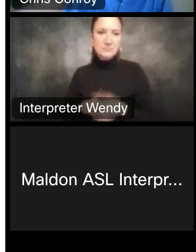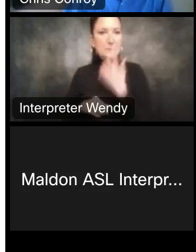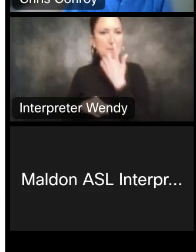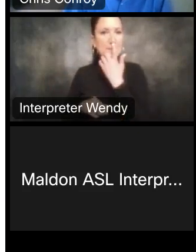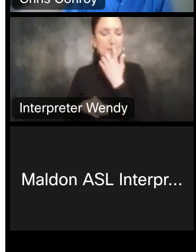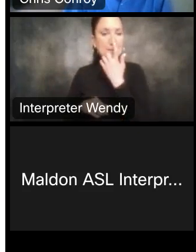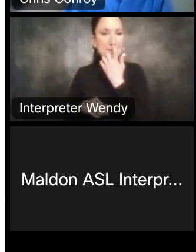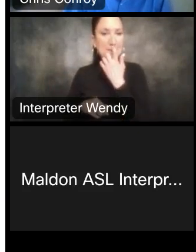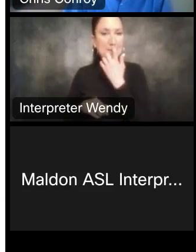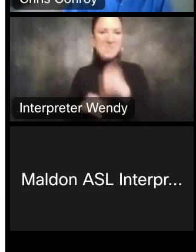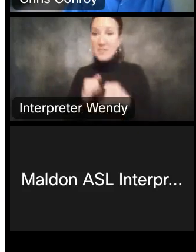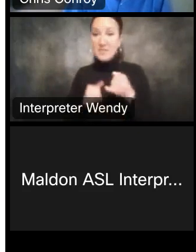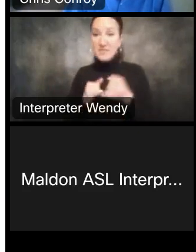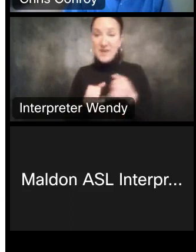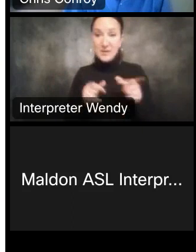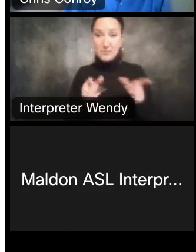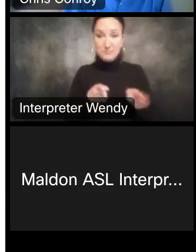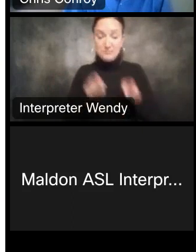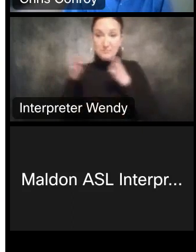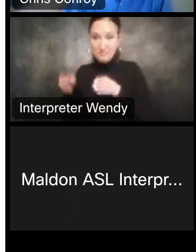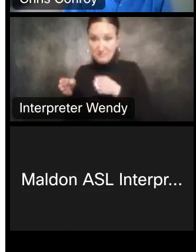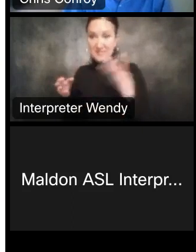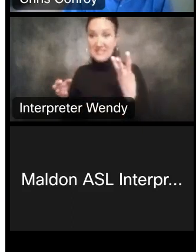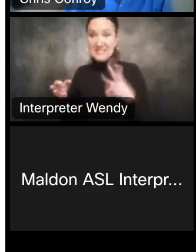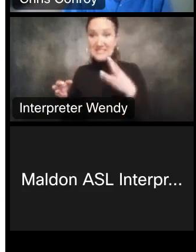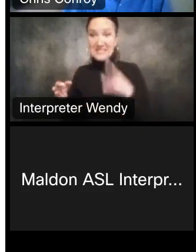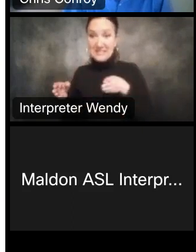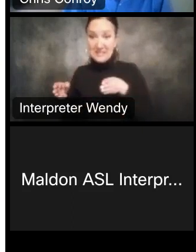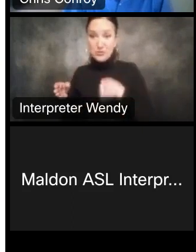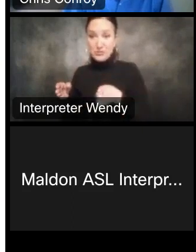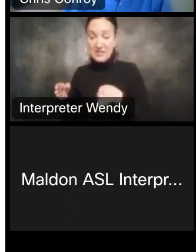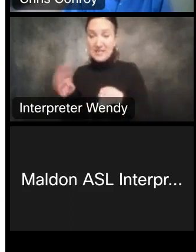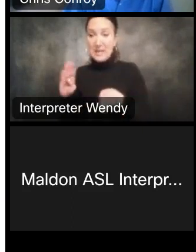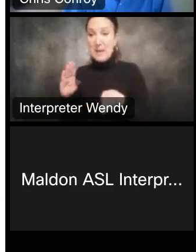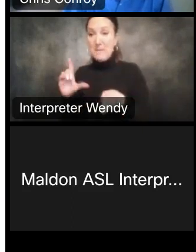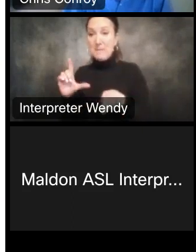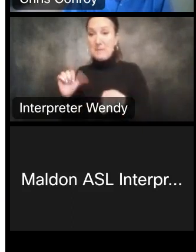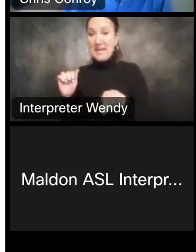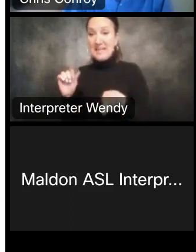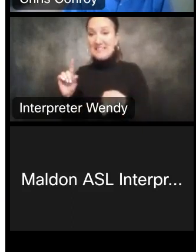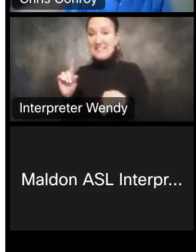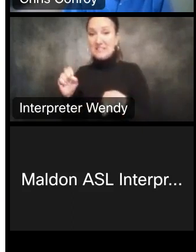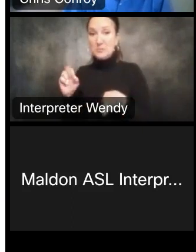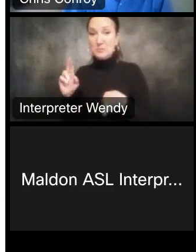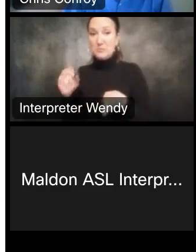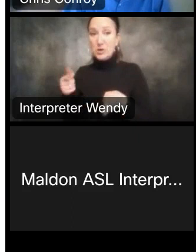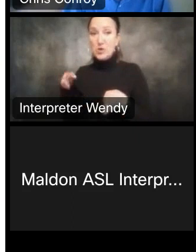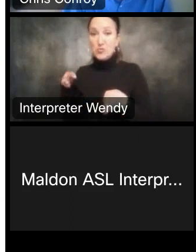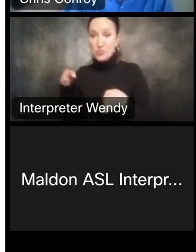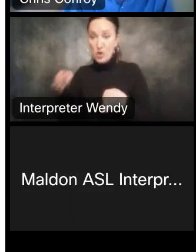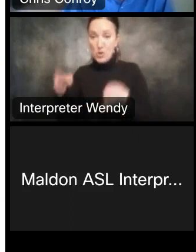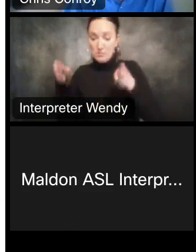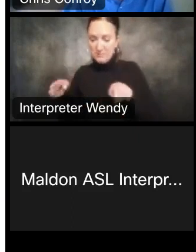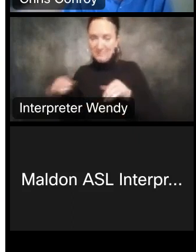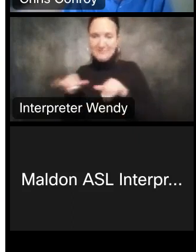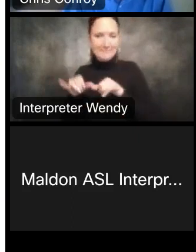This is the final segment along New York Avenue between 16th Street and Bladensburg Road. Very similar to the previous segment,